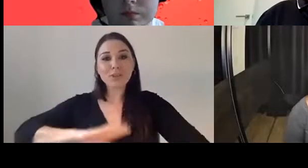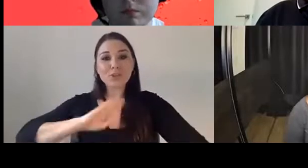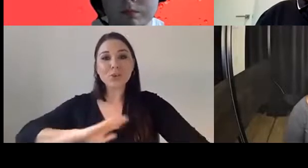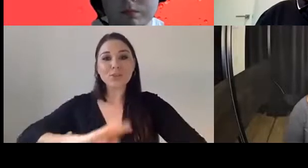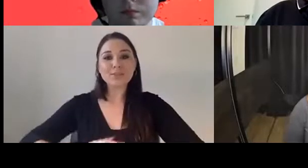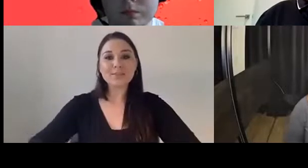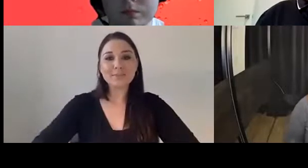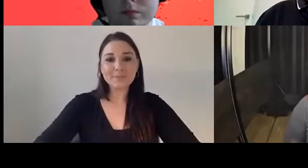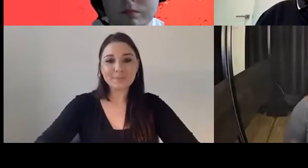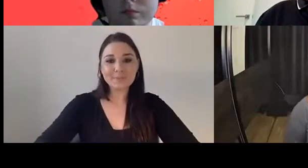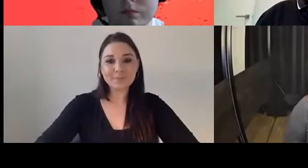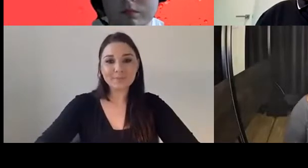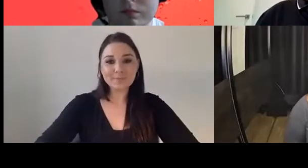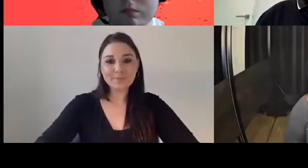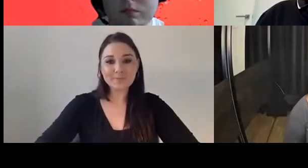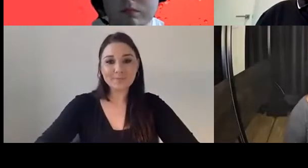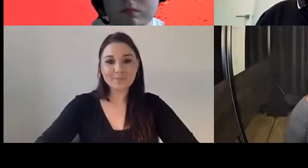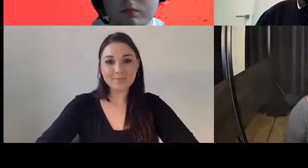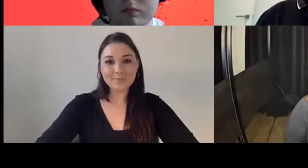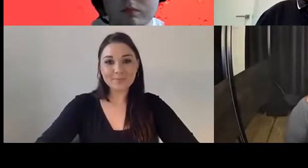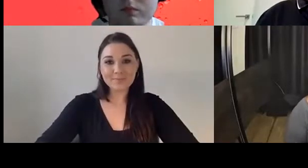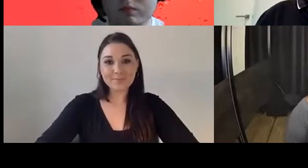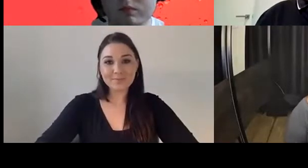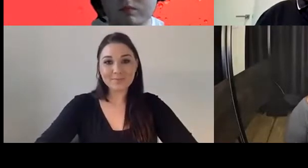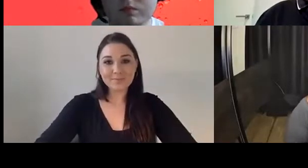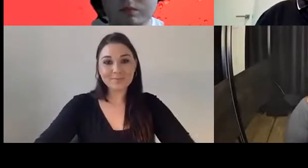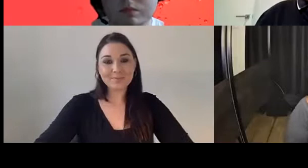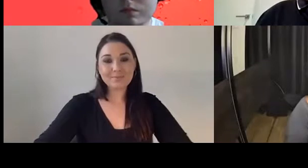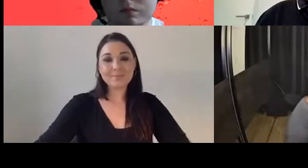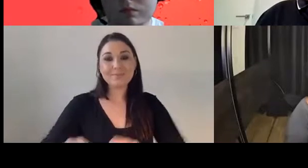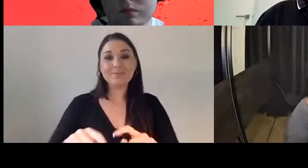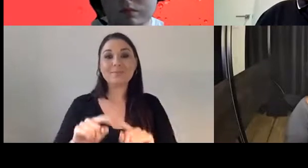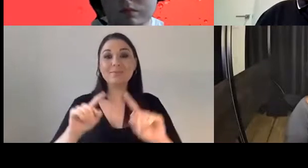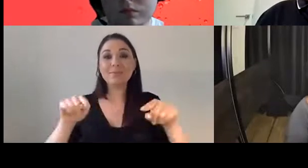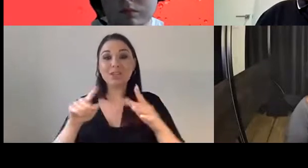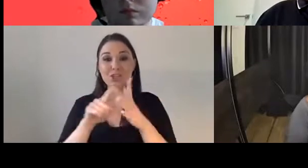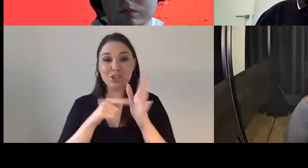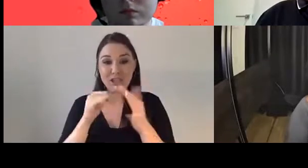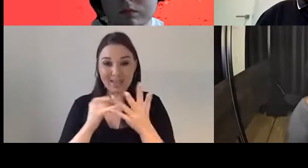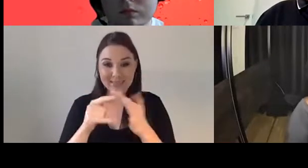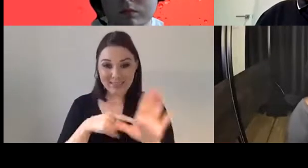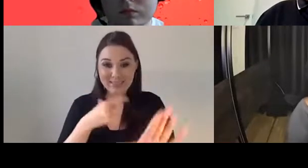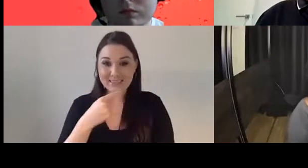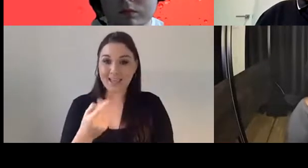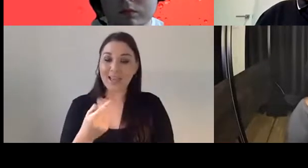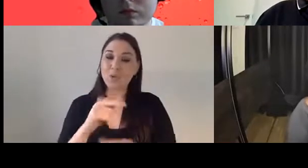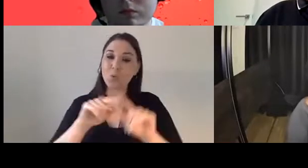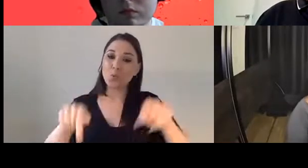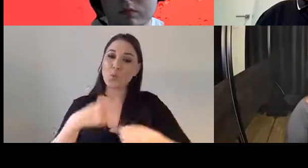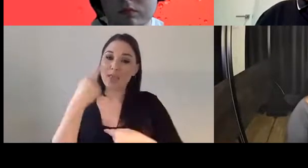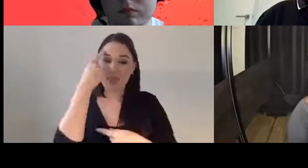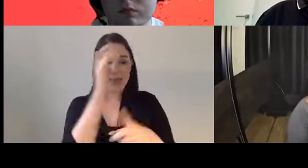Another point. So Craig is saying also how we can better inspire these young people to want to work in our